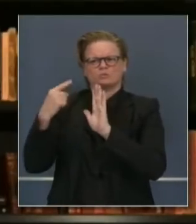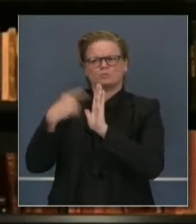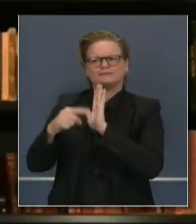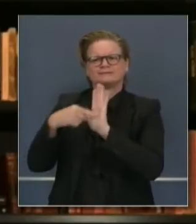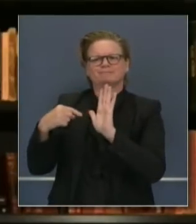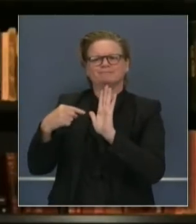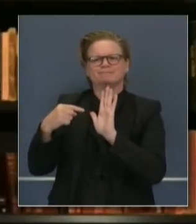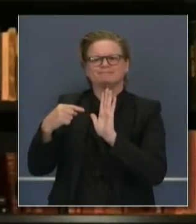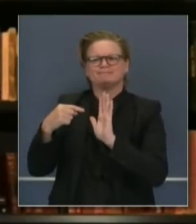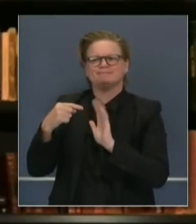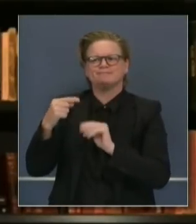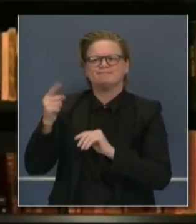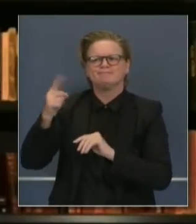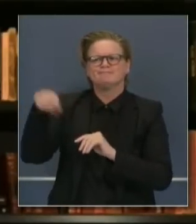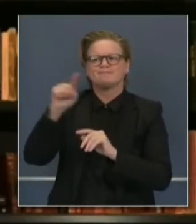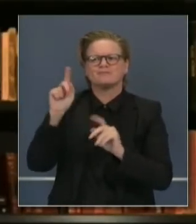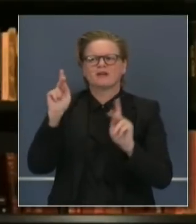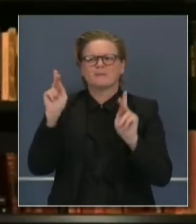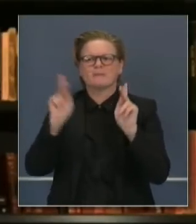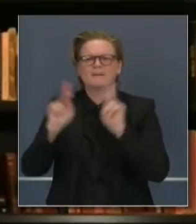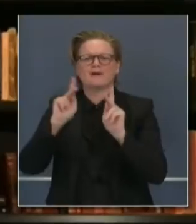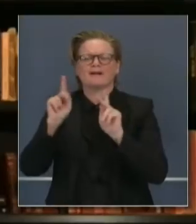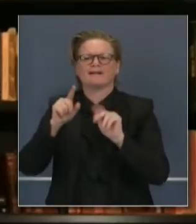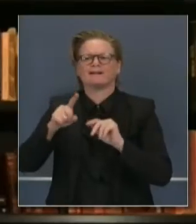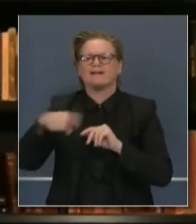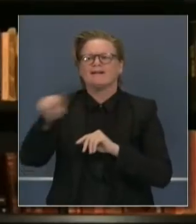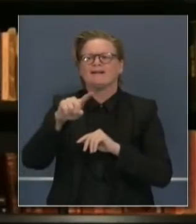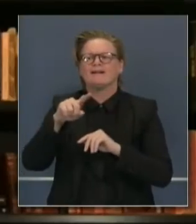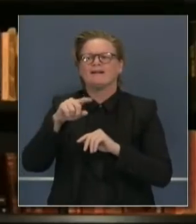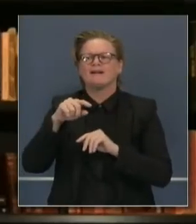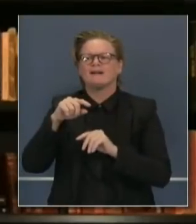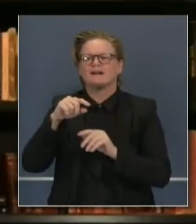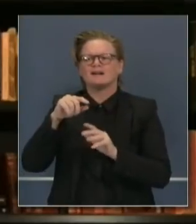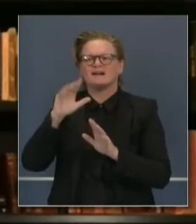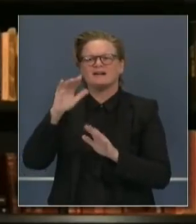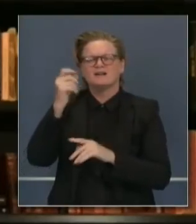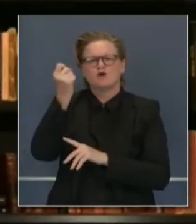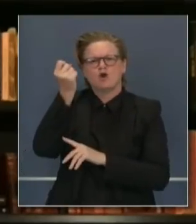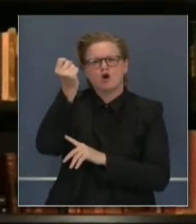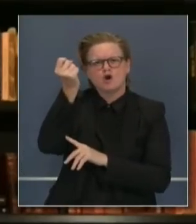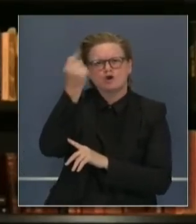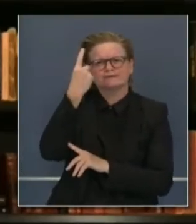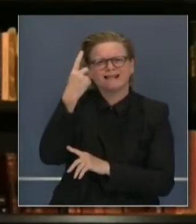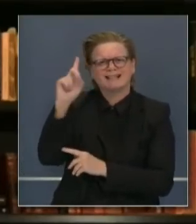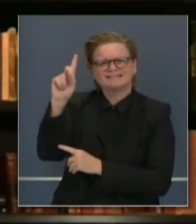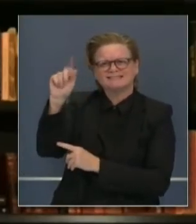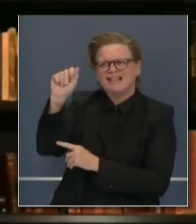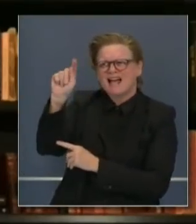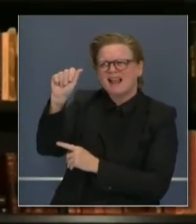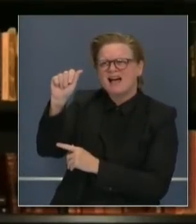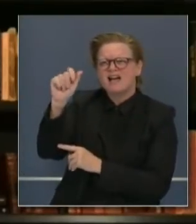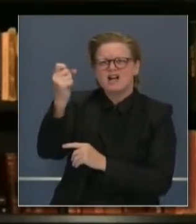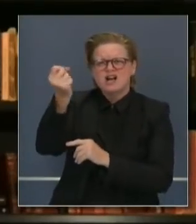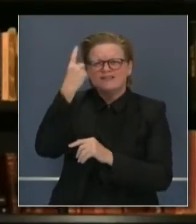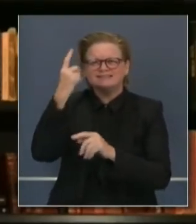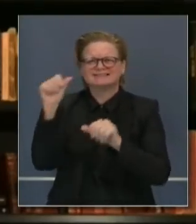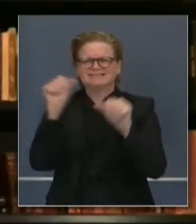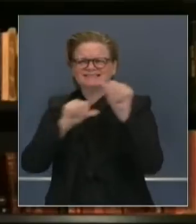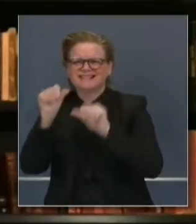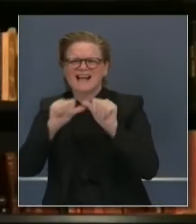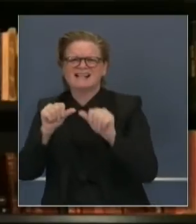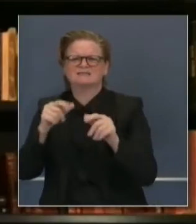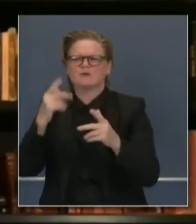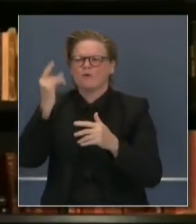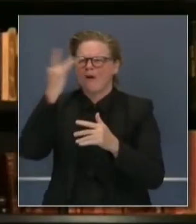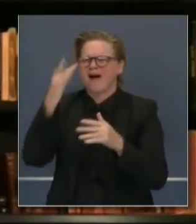understand some of the data, some of the science behind why you might close my local neighborhood hair salon, which has